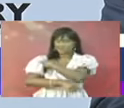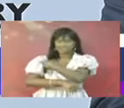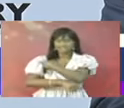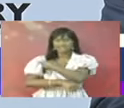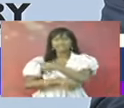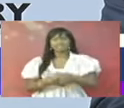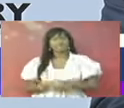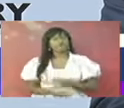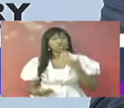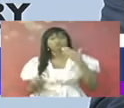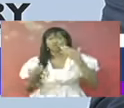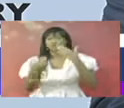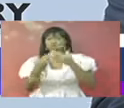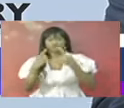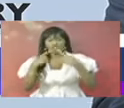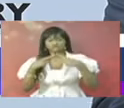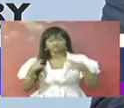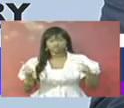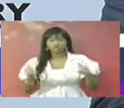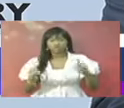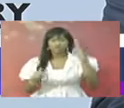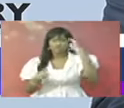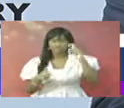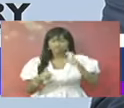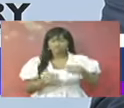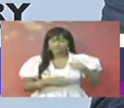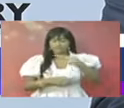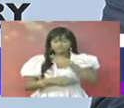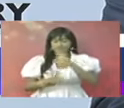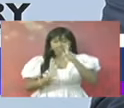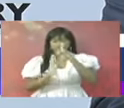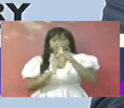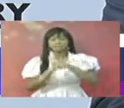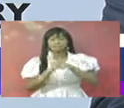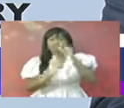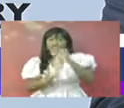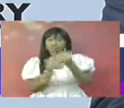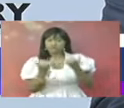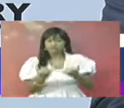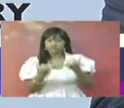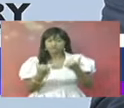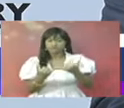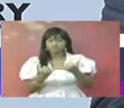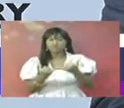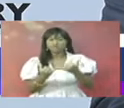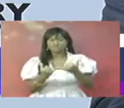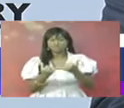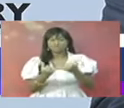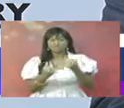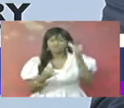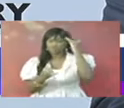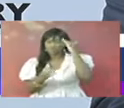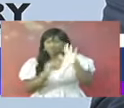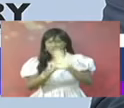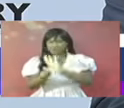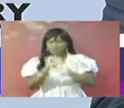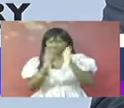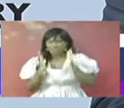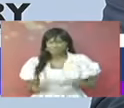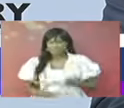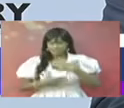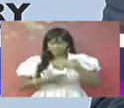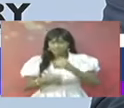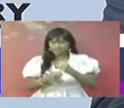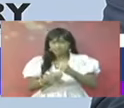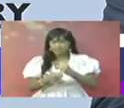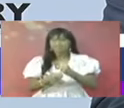it's very good news in terms of the vaccination programs that are going on, because it gives you that level of protection and confidence in the